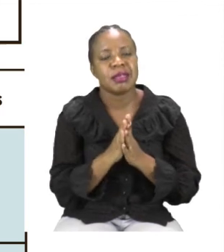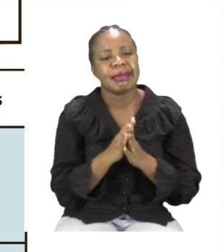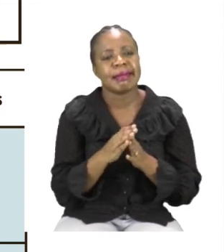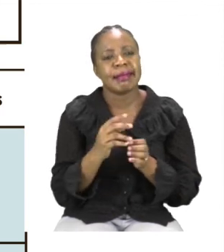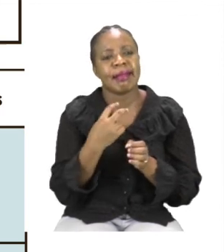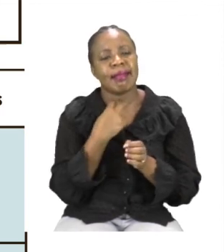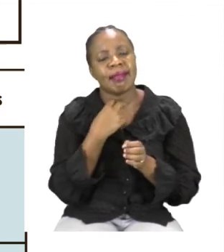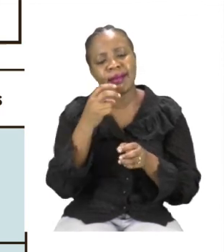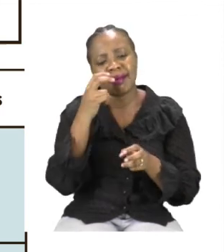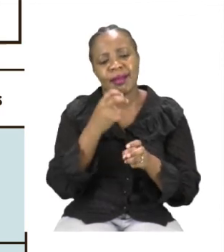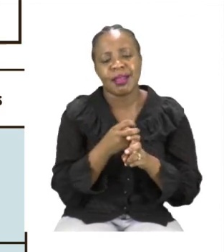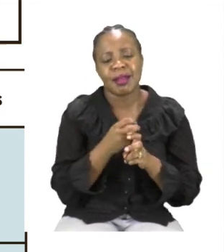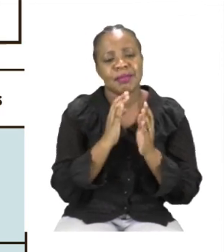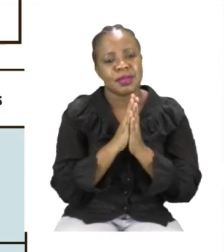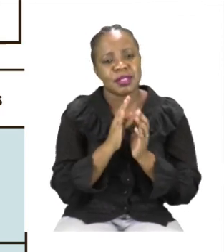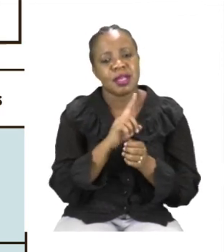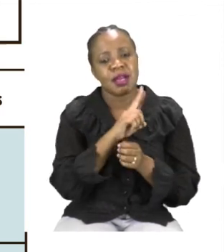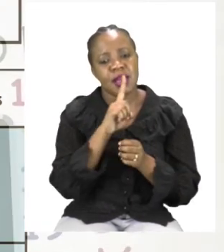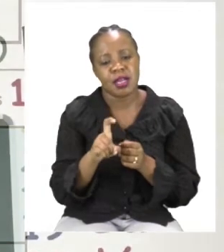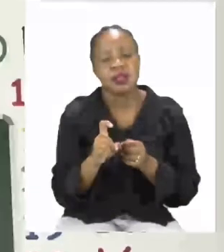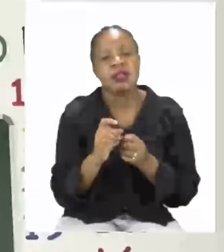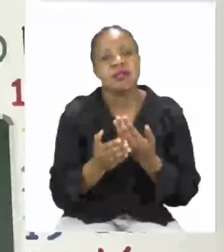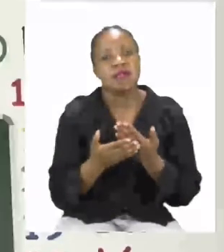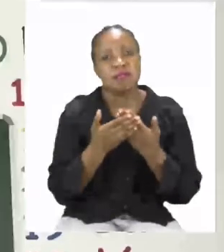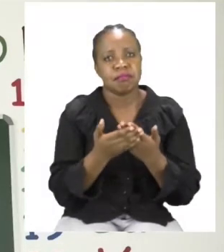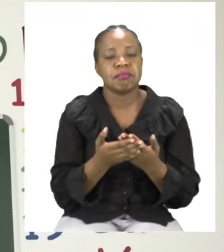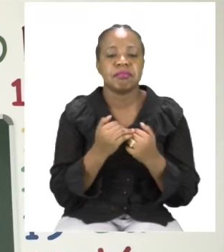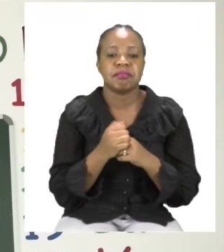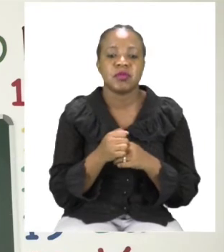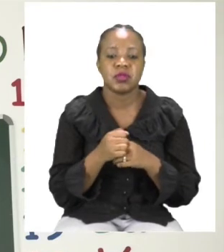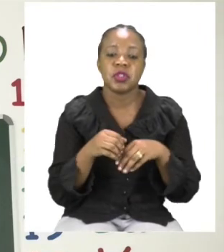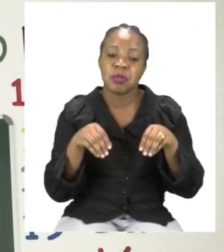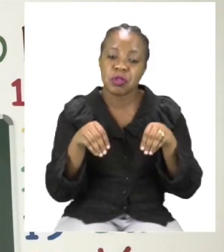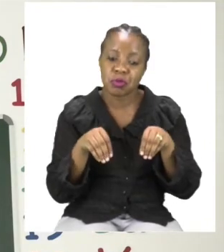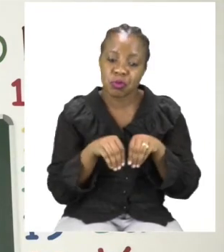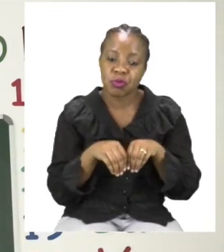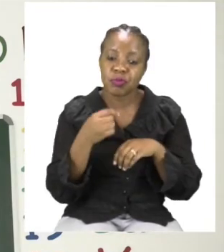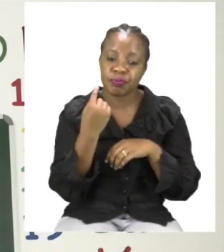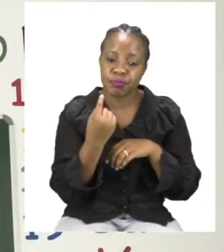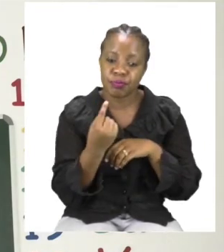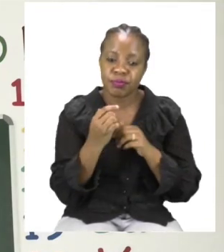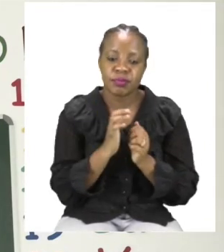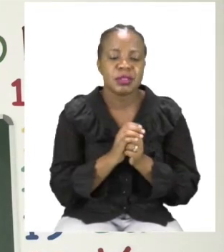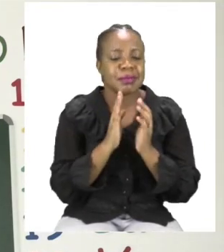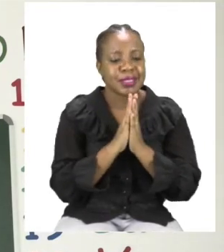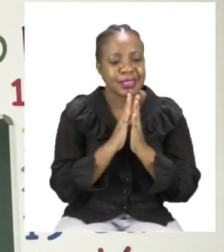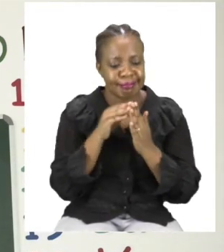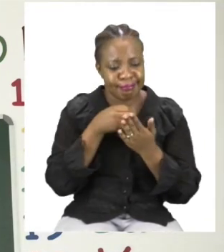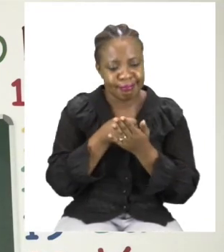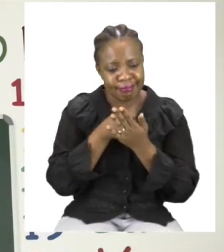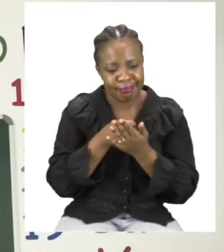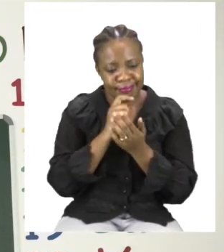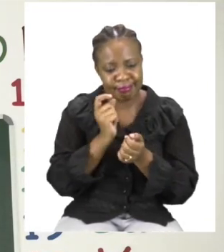help. So I'm going to leave you to do this exercise. Make sure that you do get the correct numbers. And